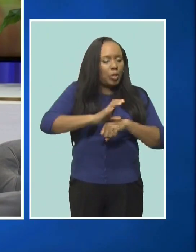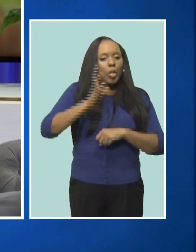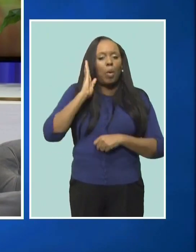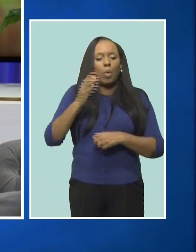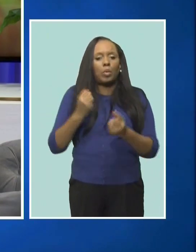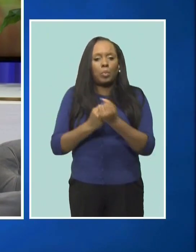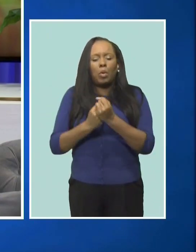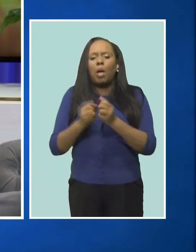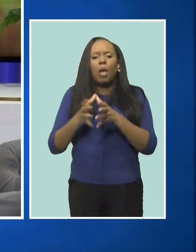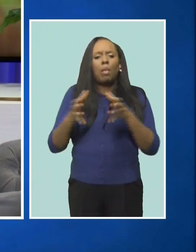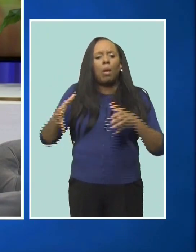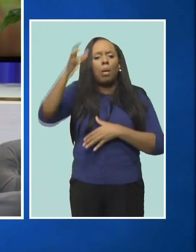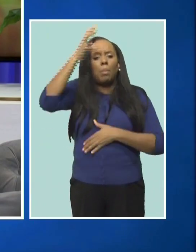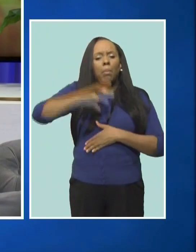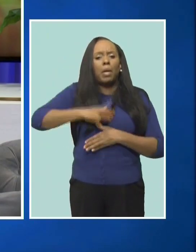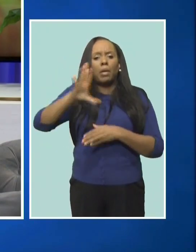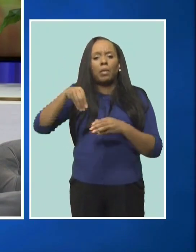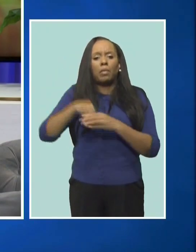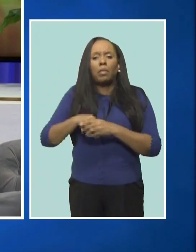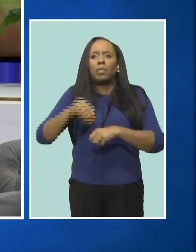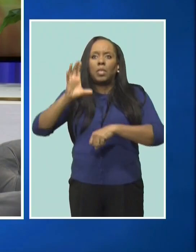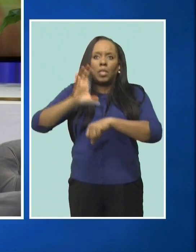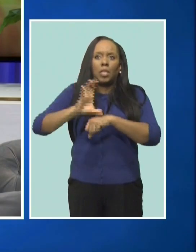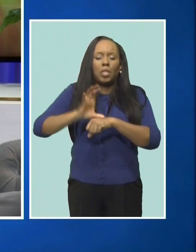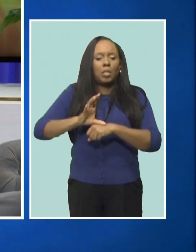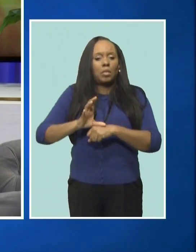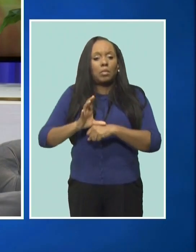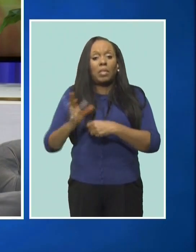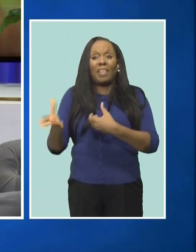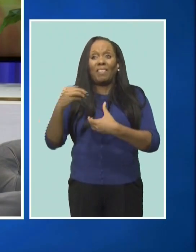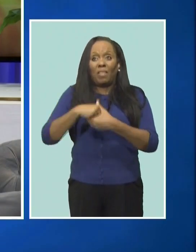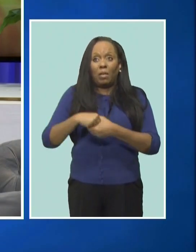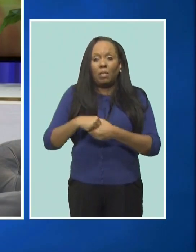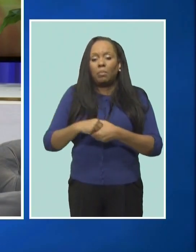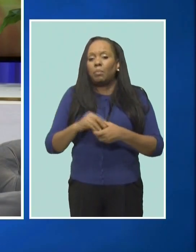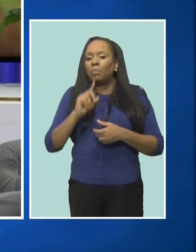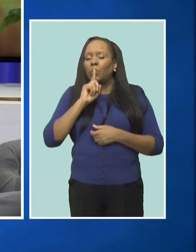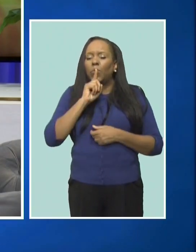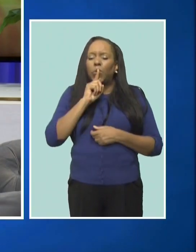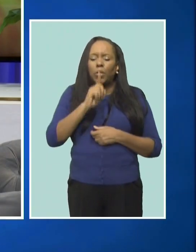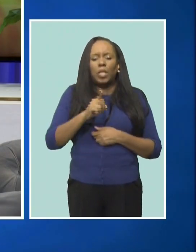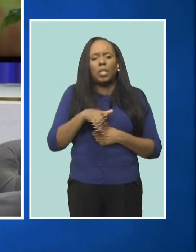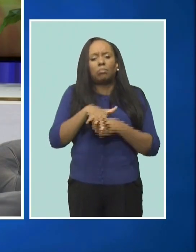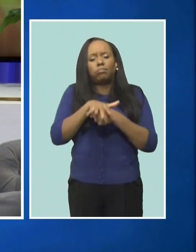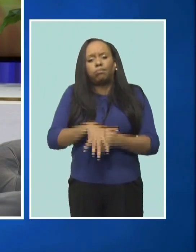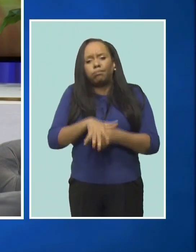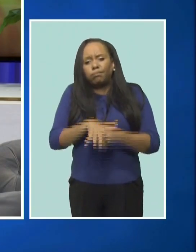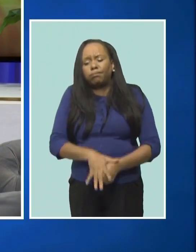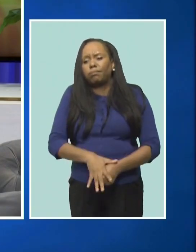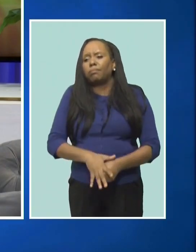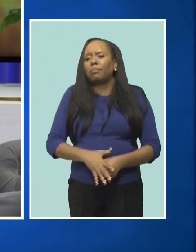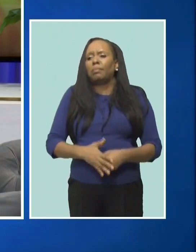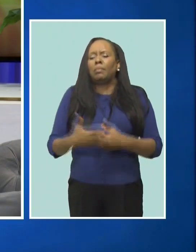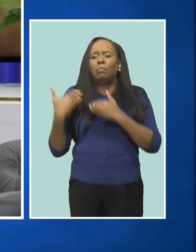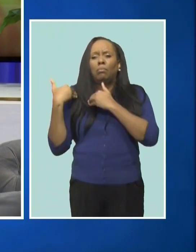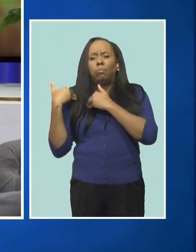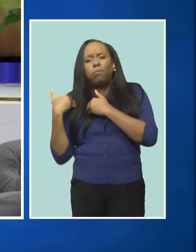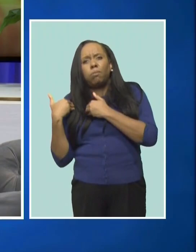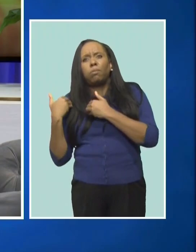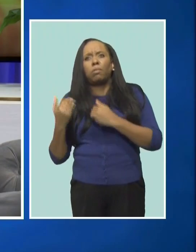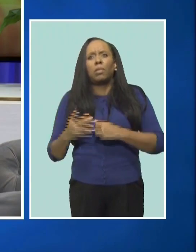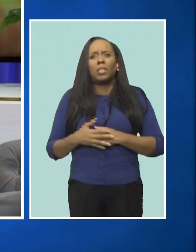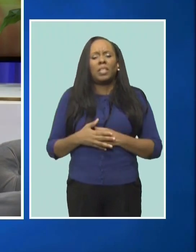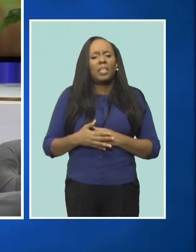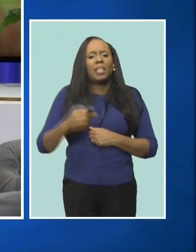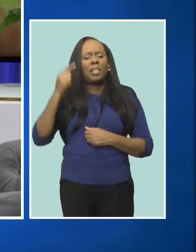are involved in the church who would have come to our groups who would have been going through tremendous pressure within themselves because they think there's a standard